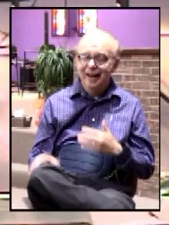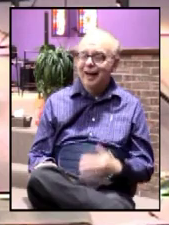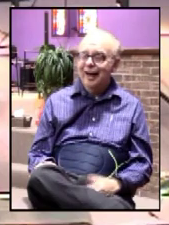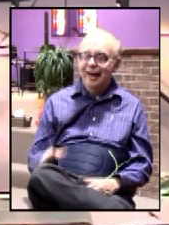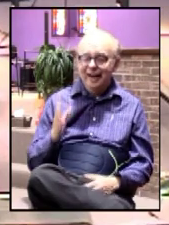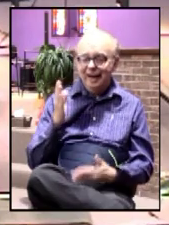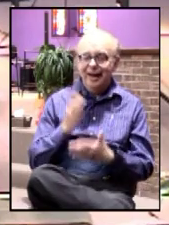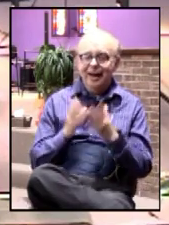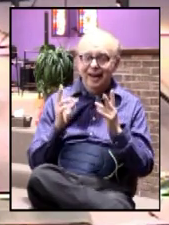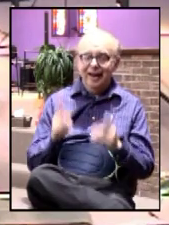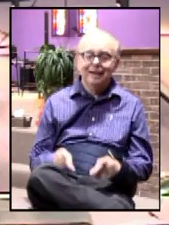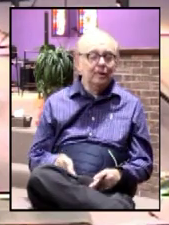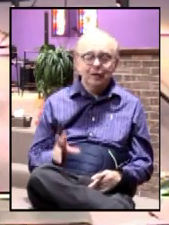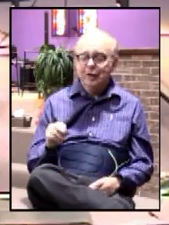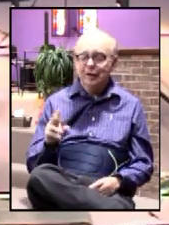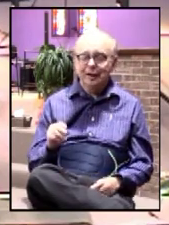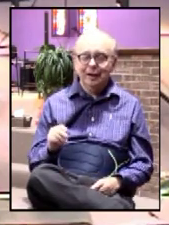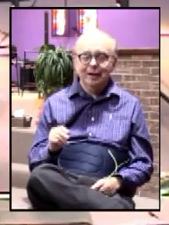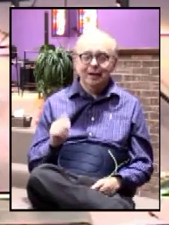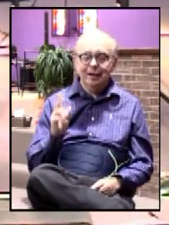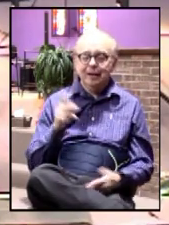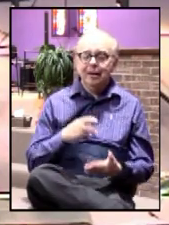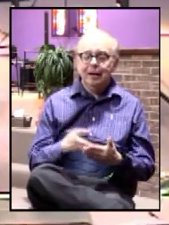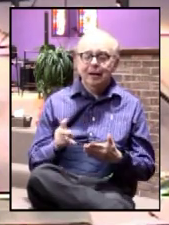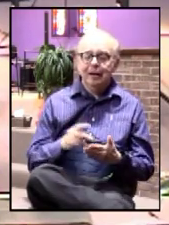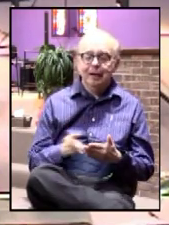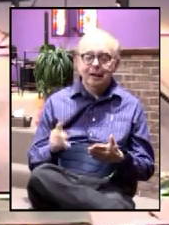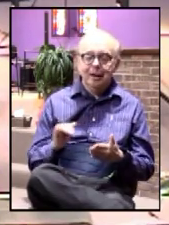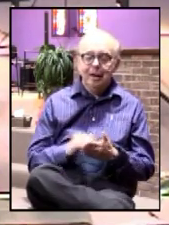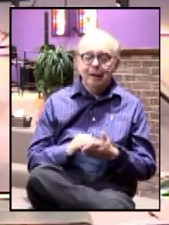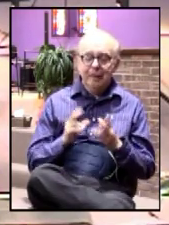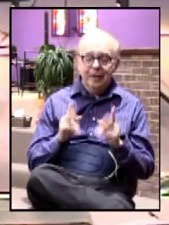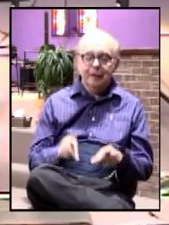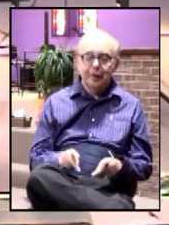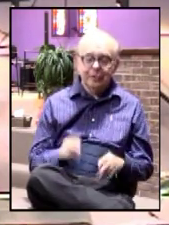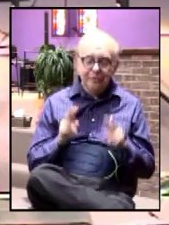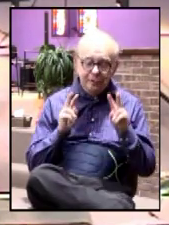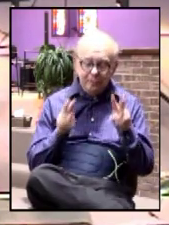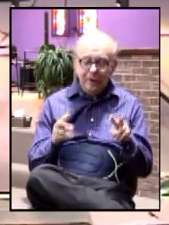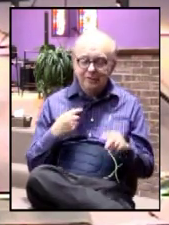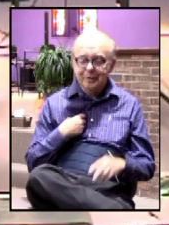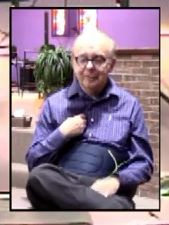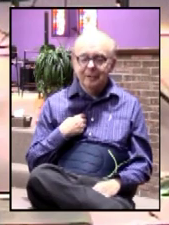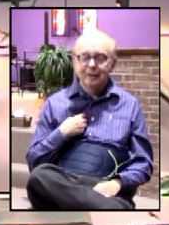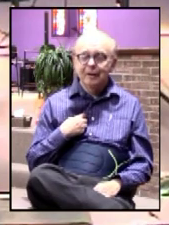No, it isn't, because somebody's got to watch after me, and somebody's got to pay that person to watch after me.